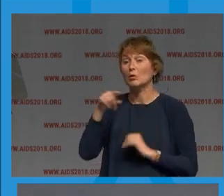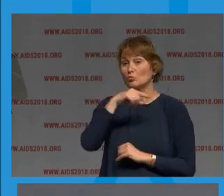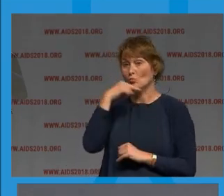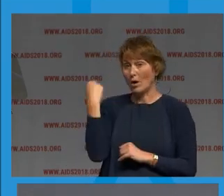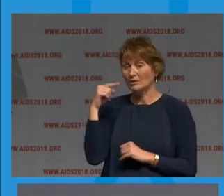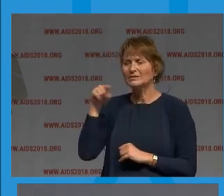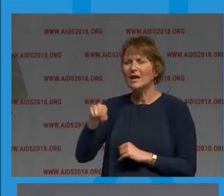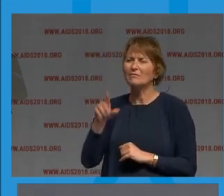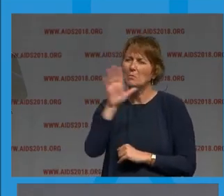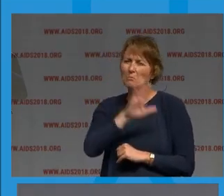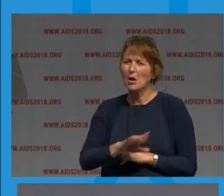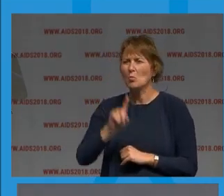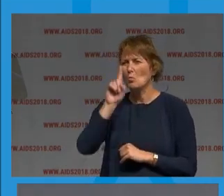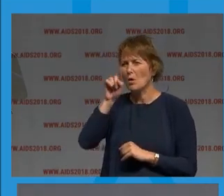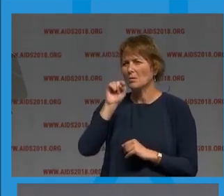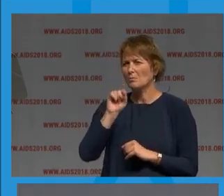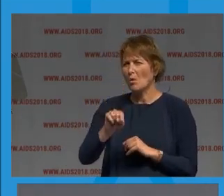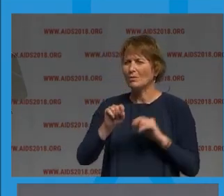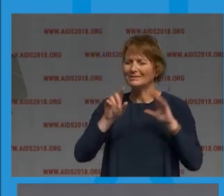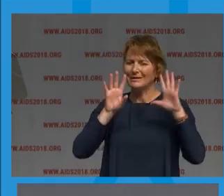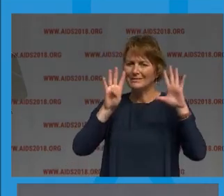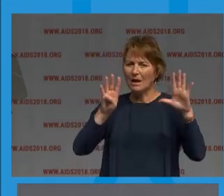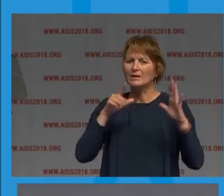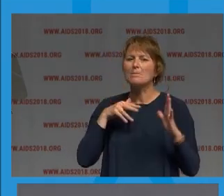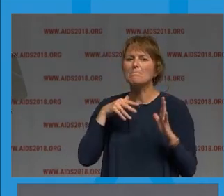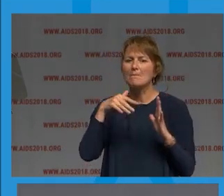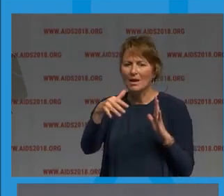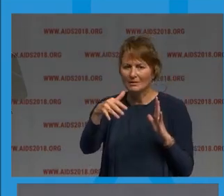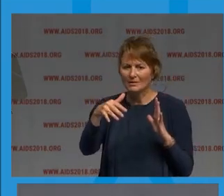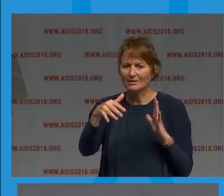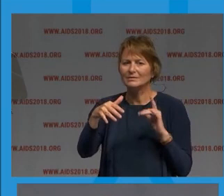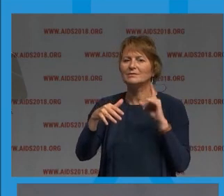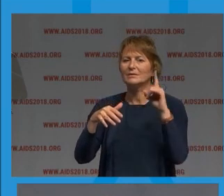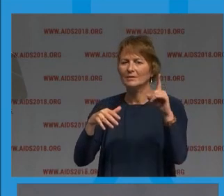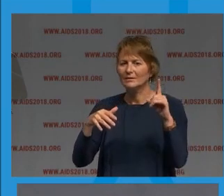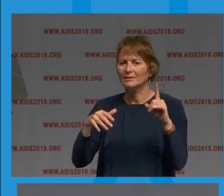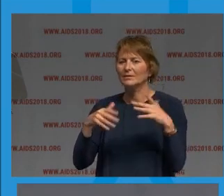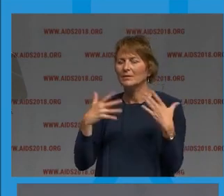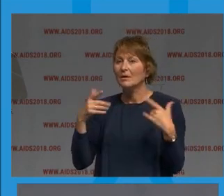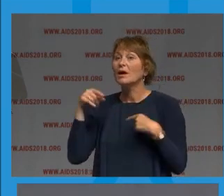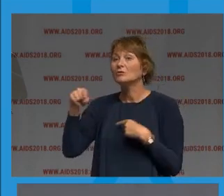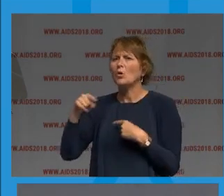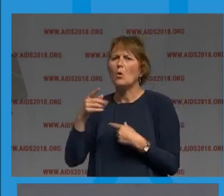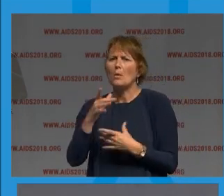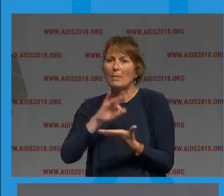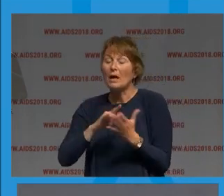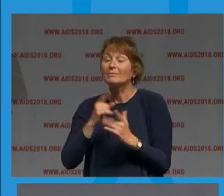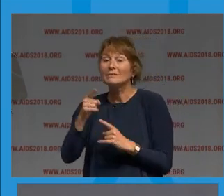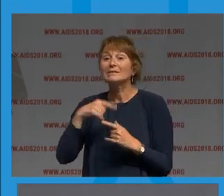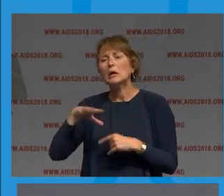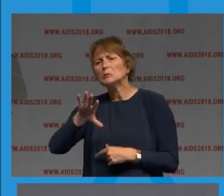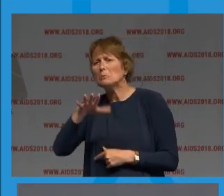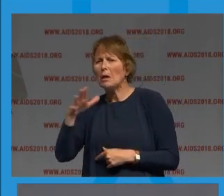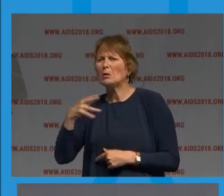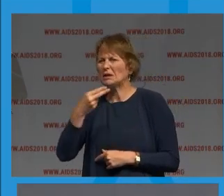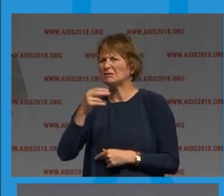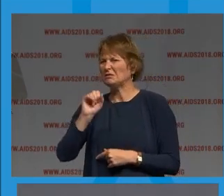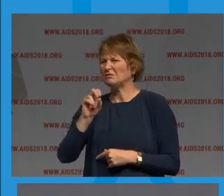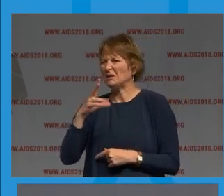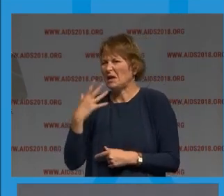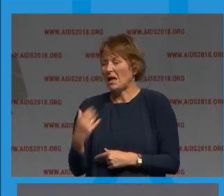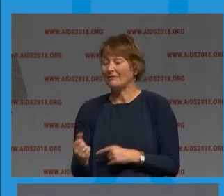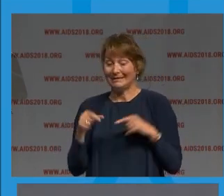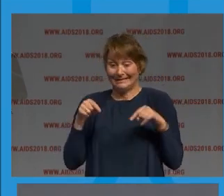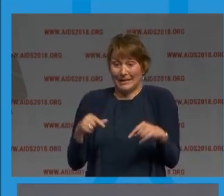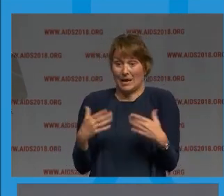estimated 1.9 million PIWID, 30% of whom are estimated to be living with HIV. This was and still